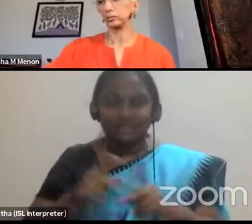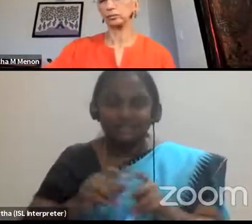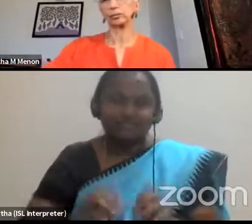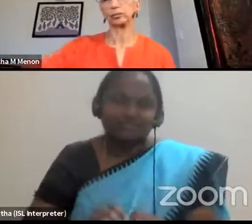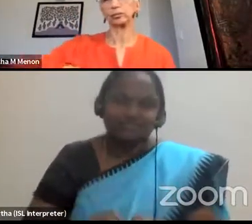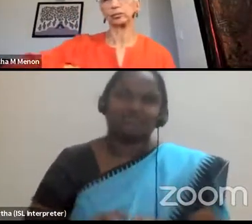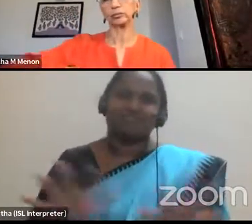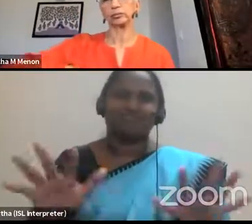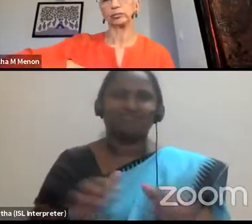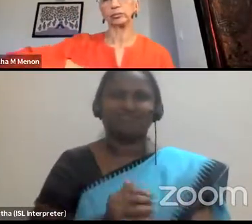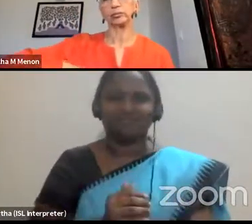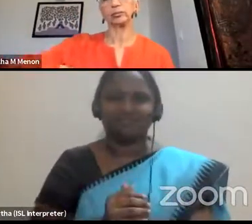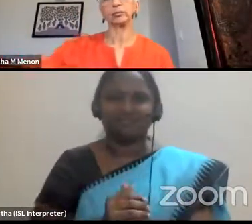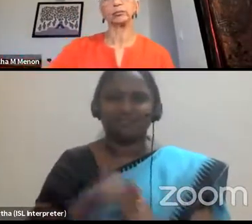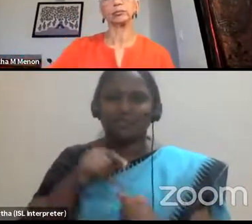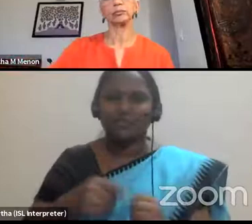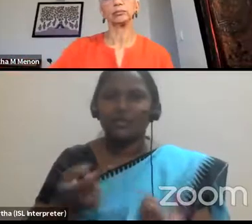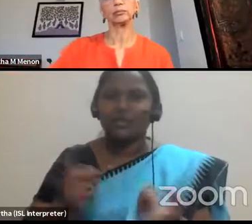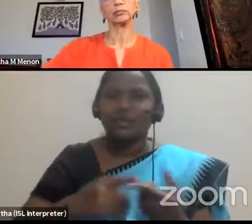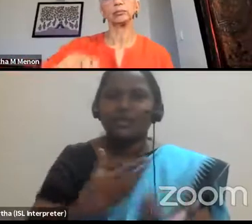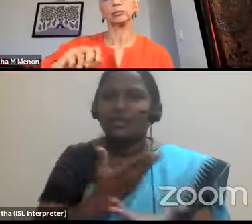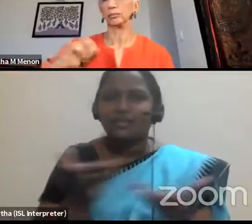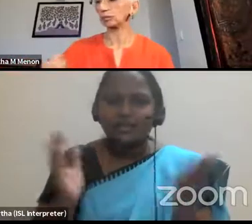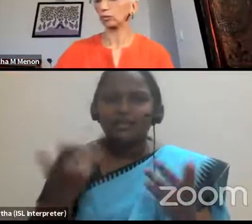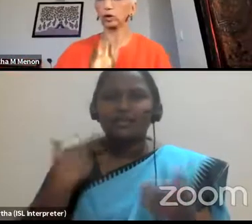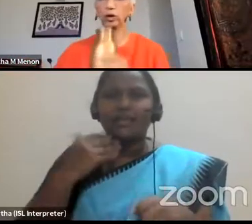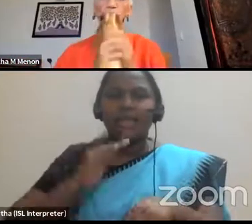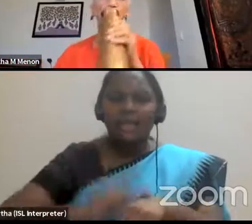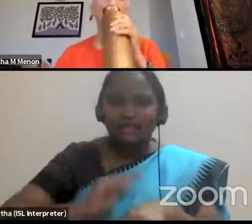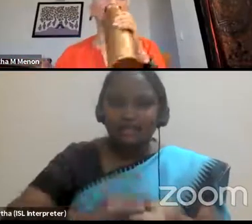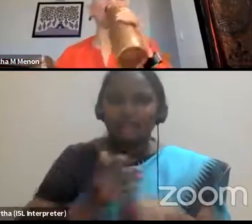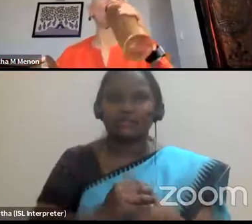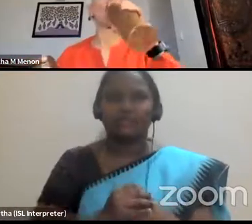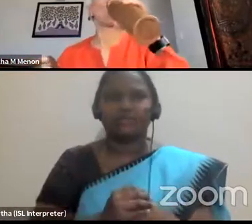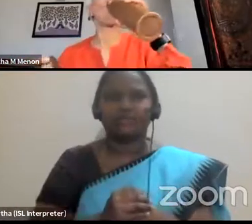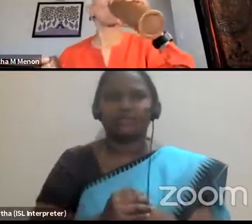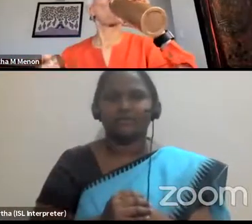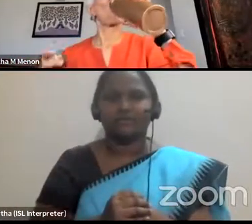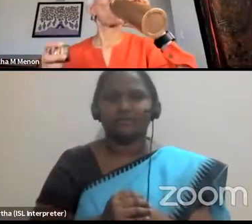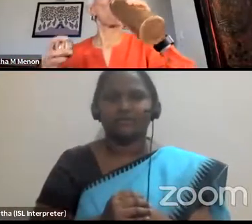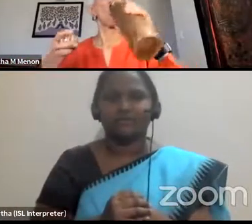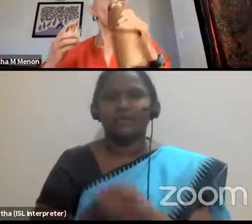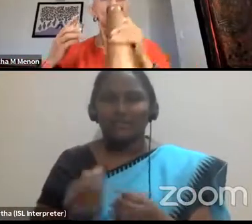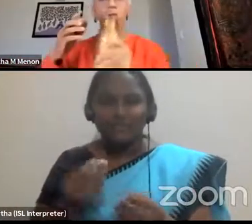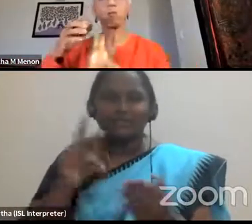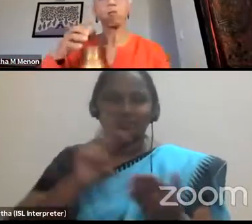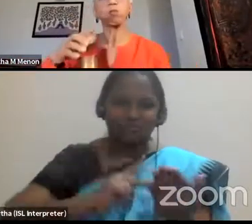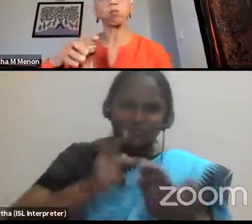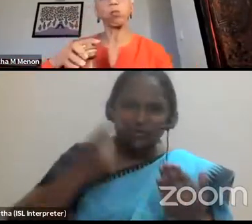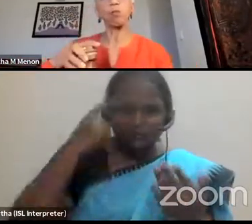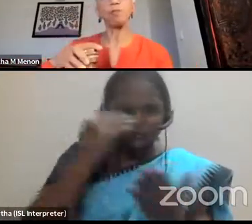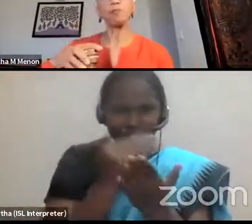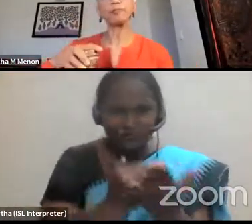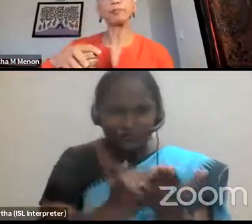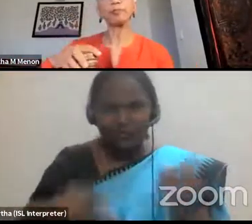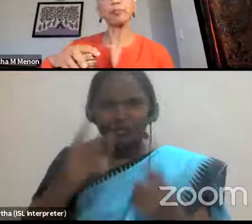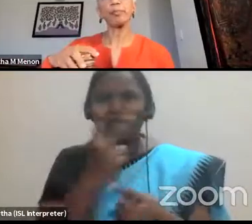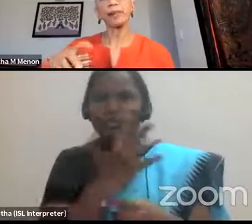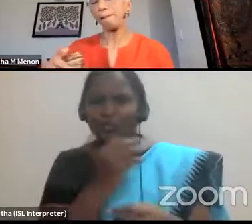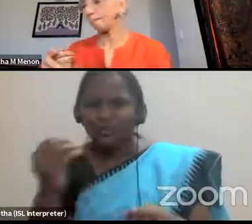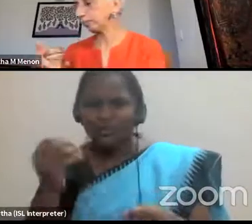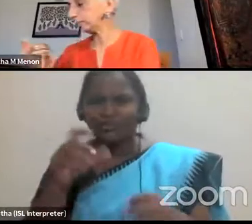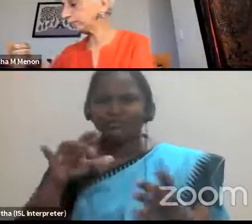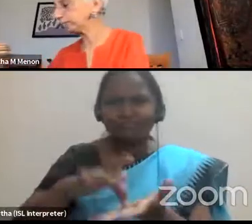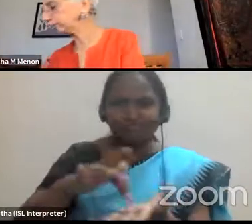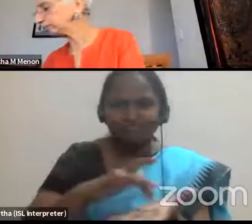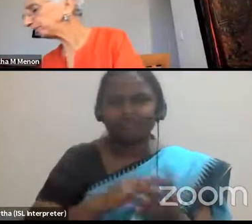launch. And what would have otherwise been an experience and a program done for just 200 people in the physical